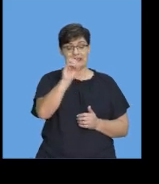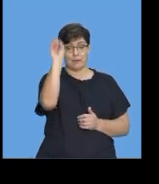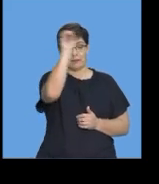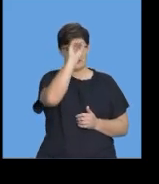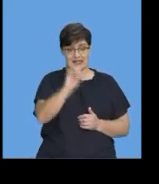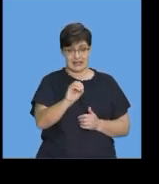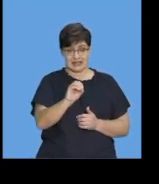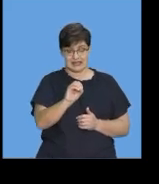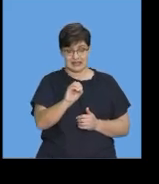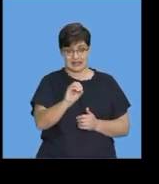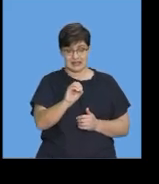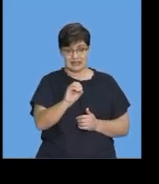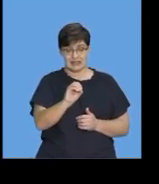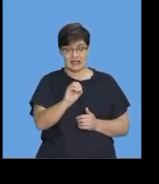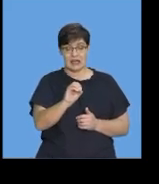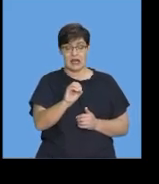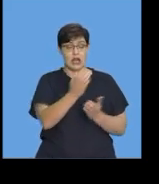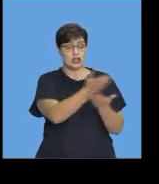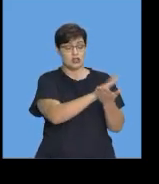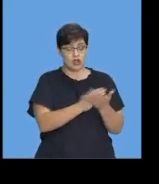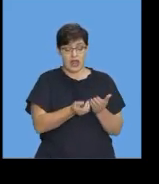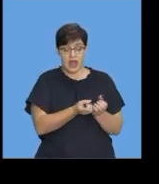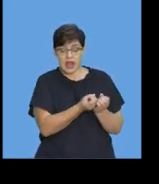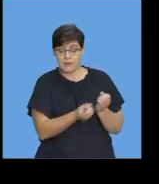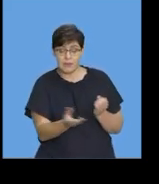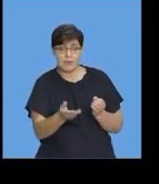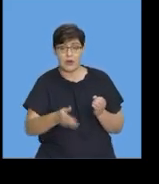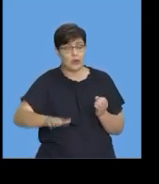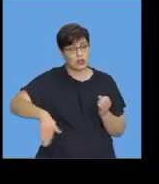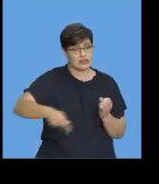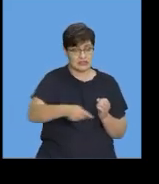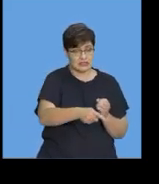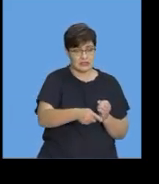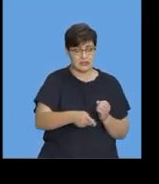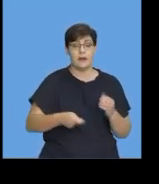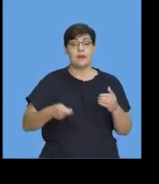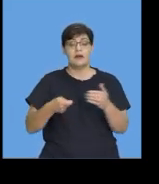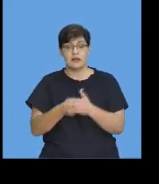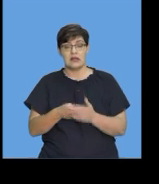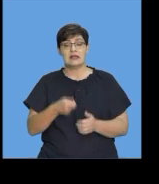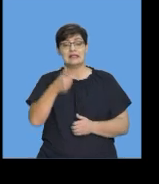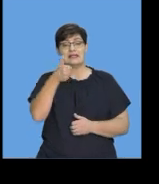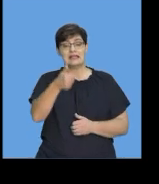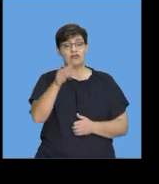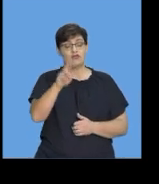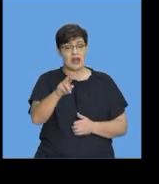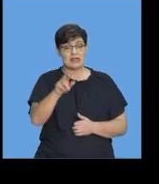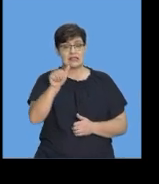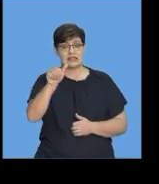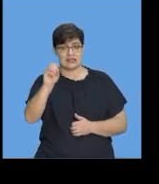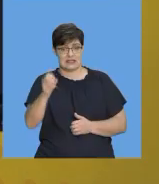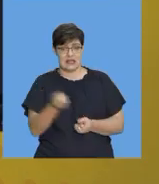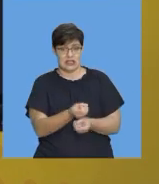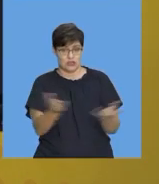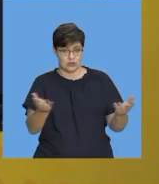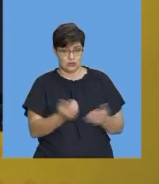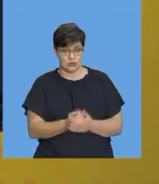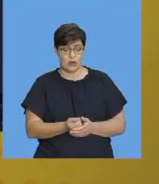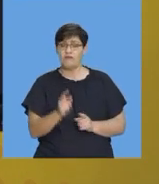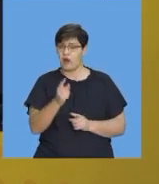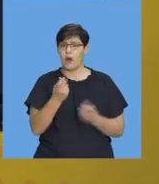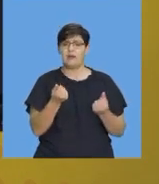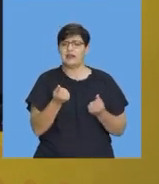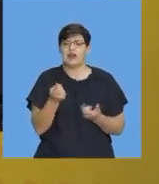20% of the unissued shares were issued at 6 Rand and 60 cents. Now 20% of what